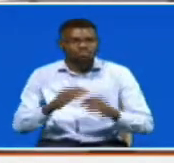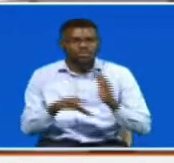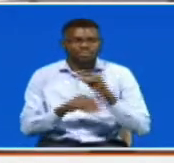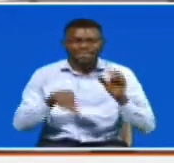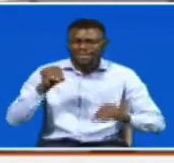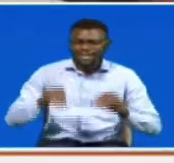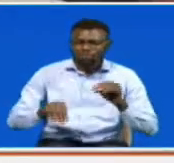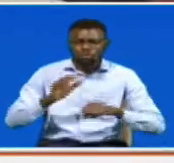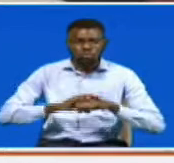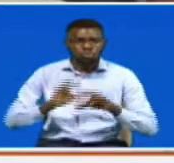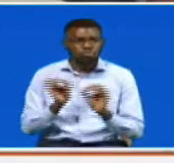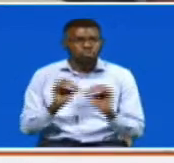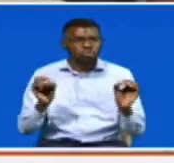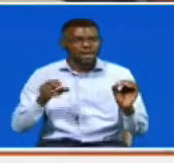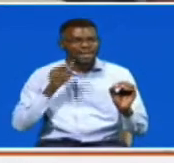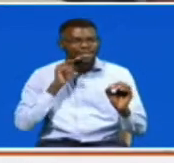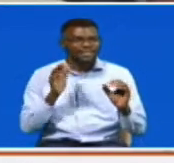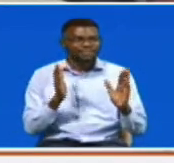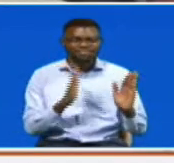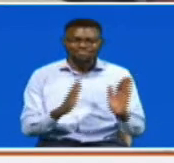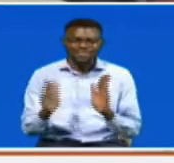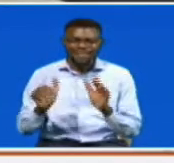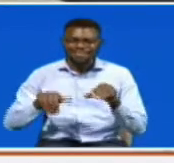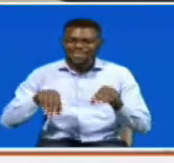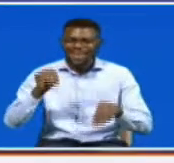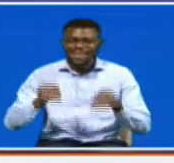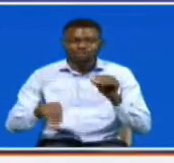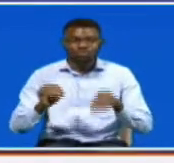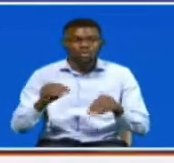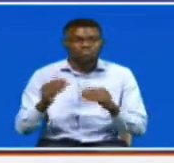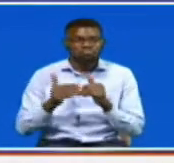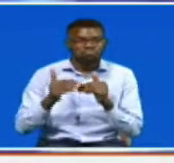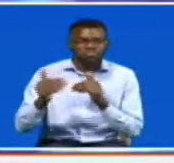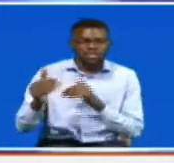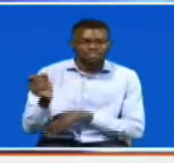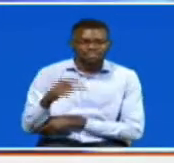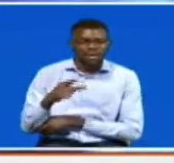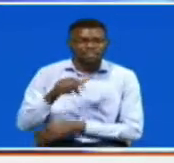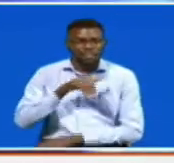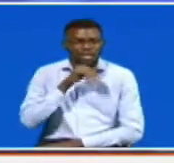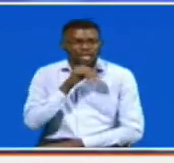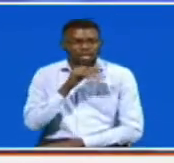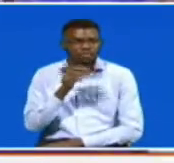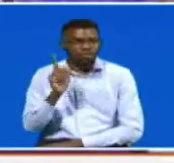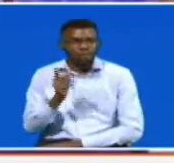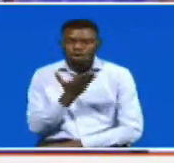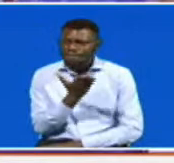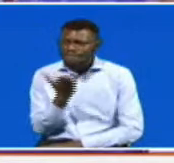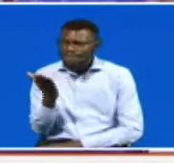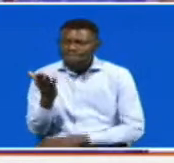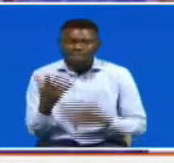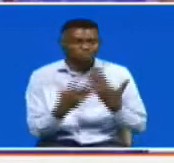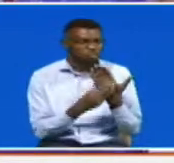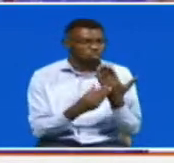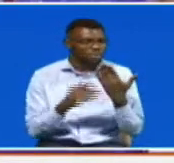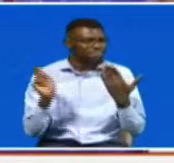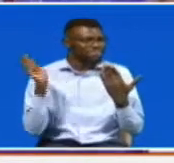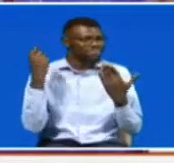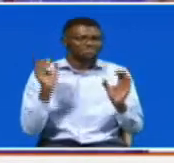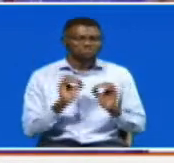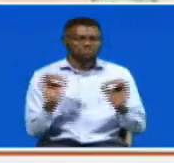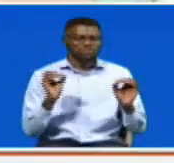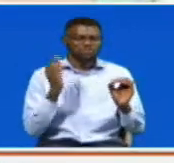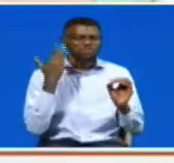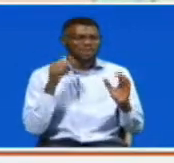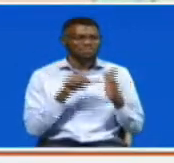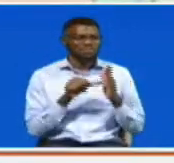Huku Nigeria ikijiandaa kwa ajili ya uchaguzi mkuu mwezi ujao, Raila amewaonya kutoiga Kenya ambapo kuna madai ya wizi